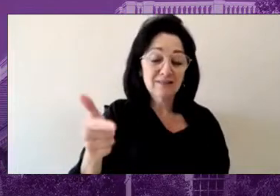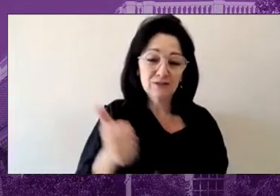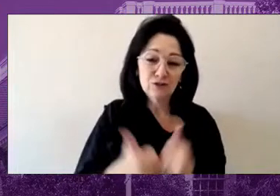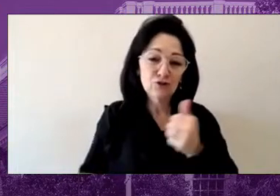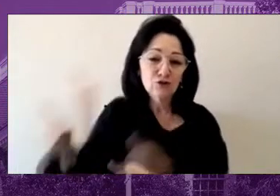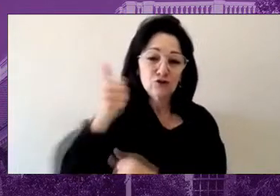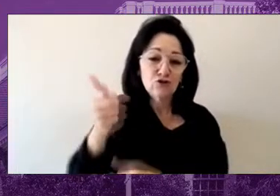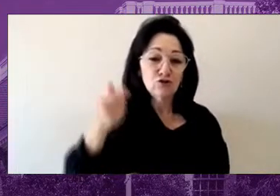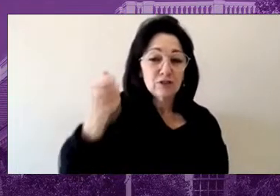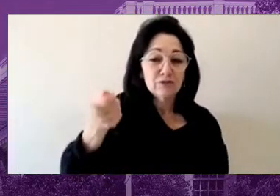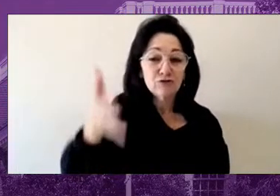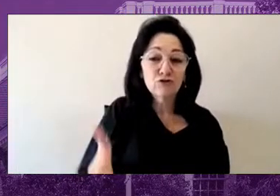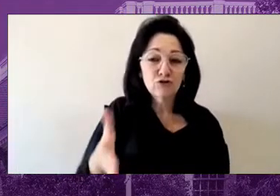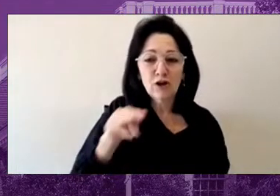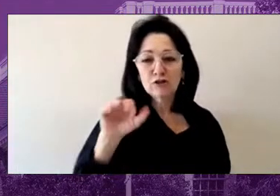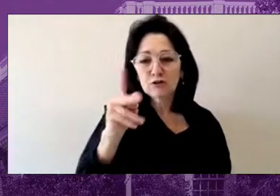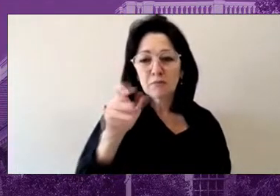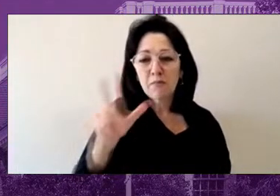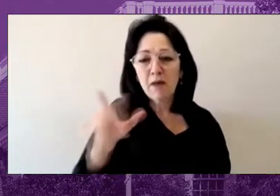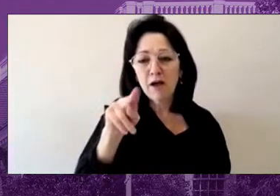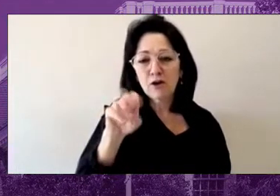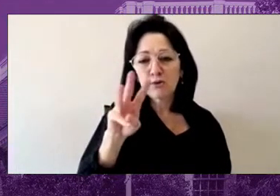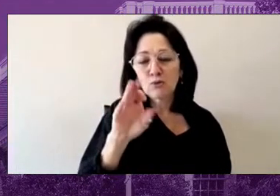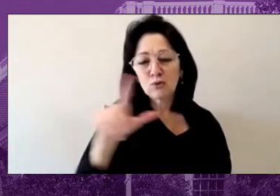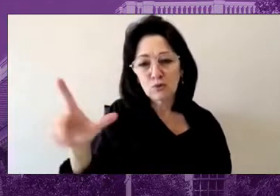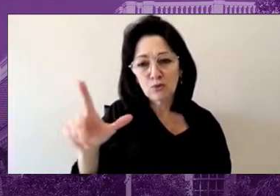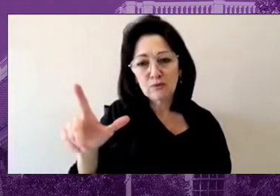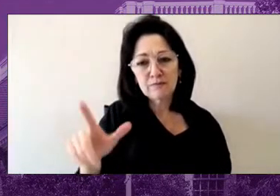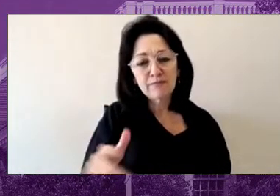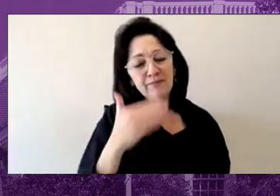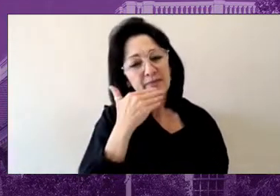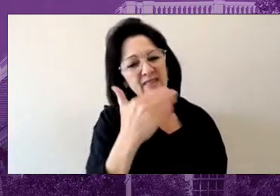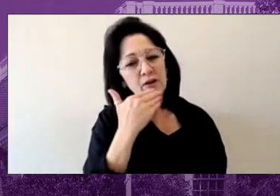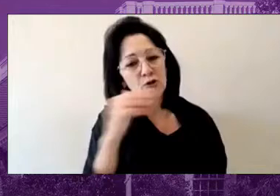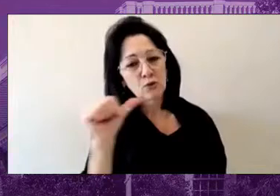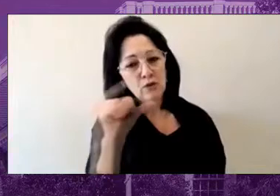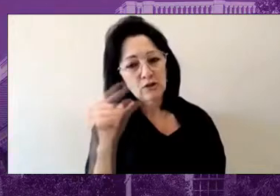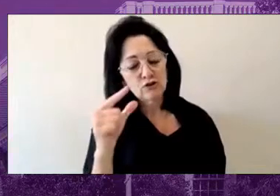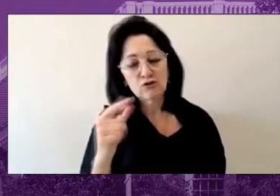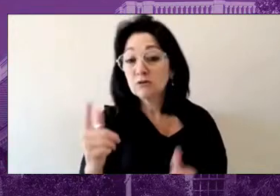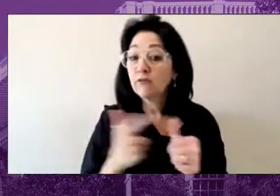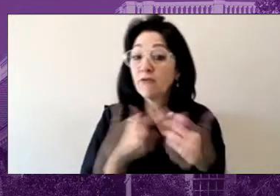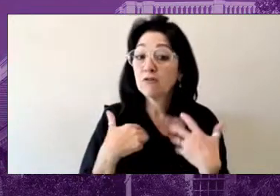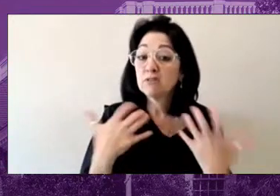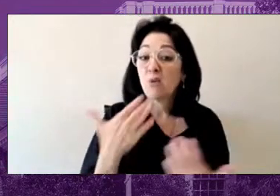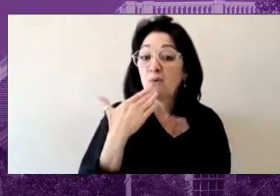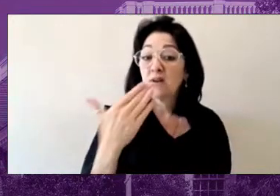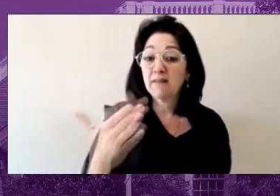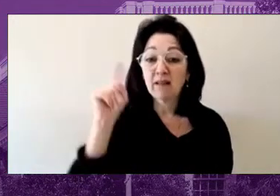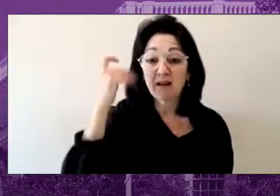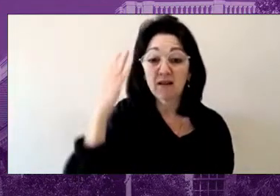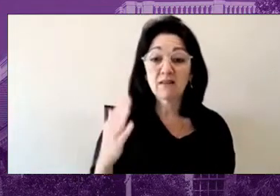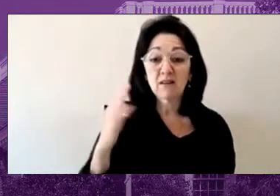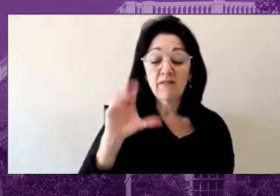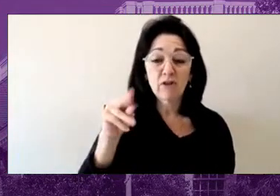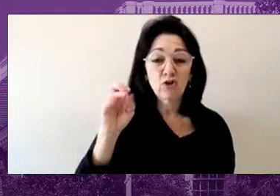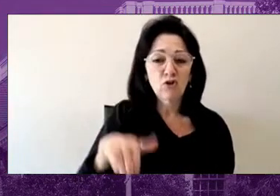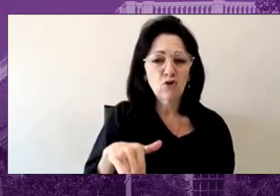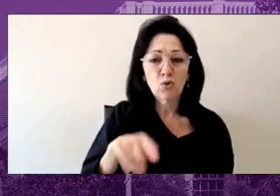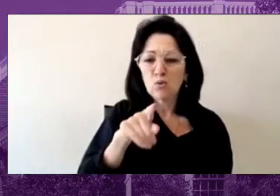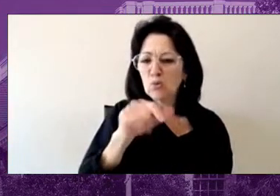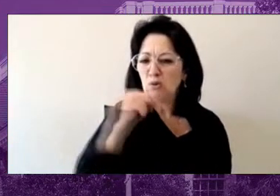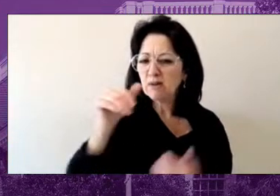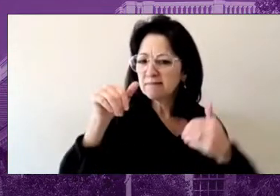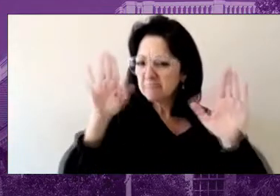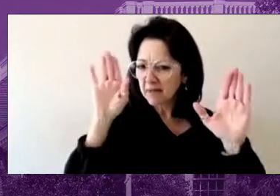Nunn. Thank you, Attorney General Jennings. First of all, thank you, Governor Carney. You have been steadfast